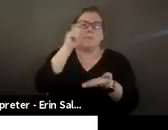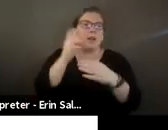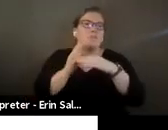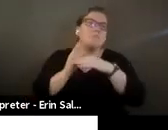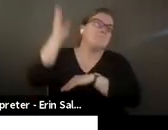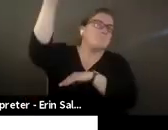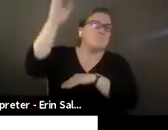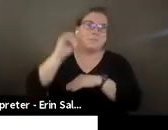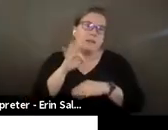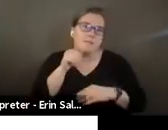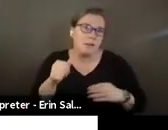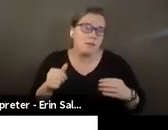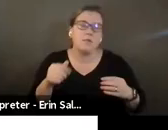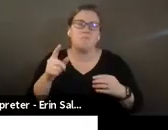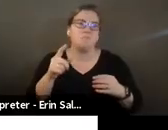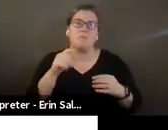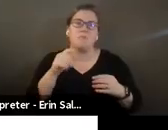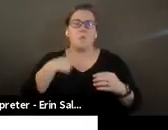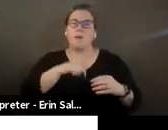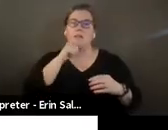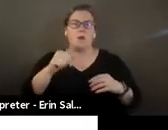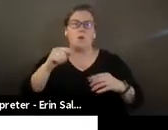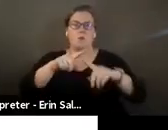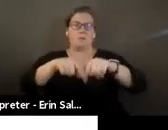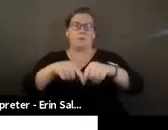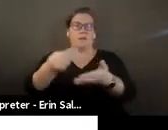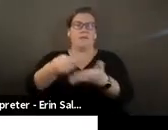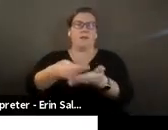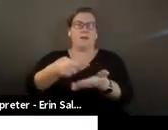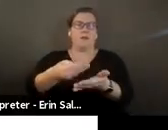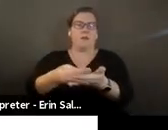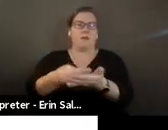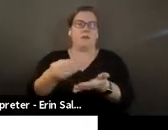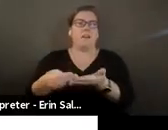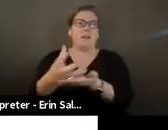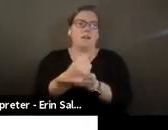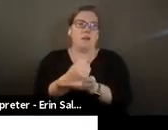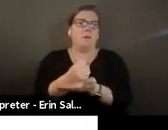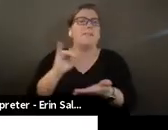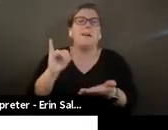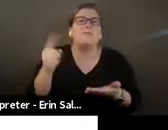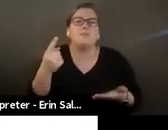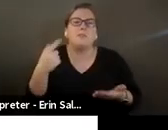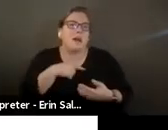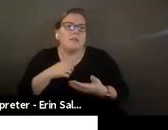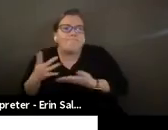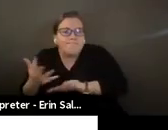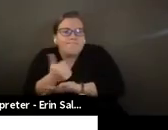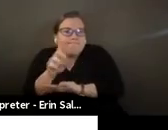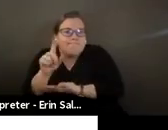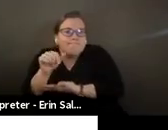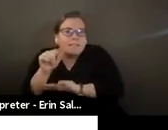Our program is not income-based. So that section is simply for us to collect data who uses